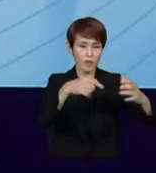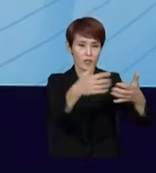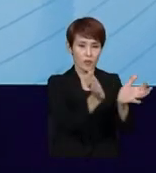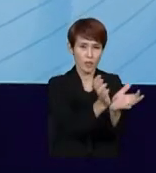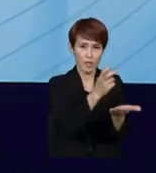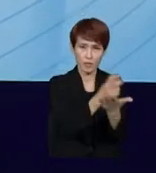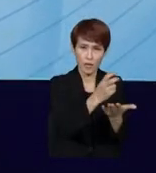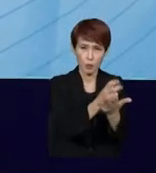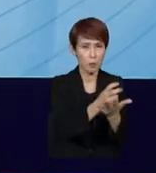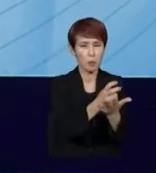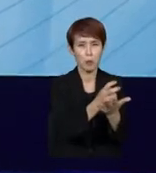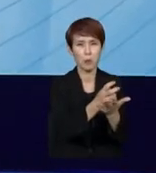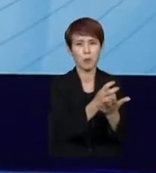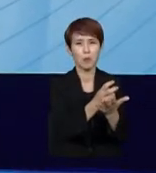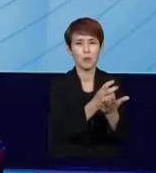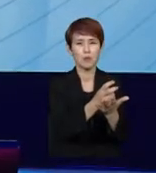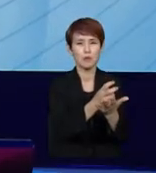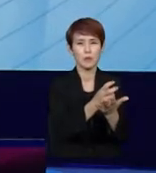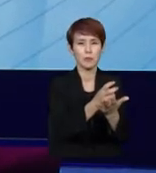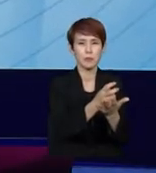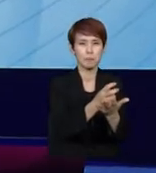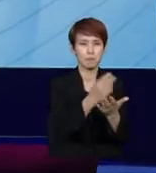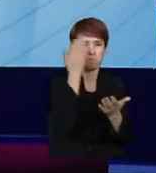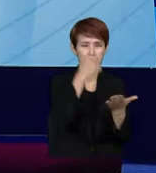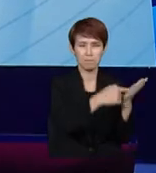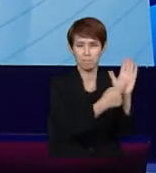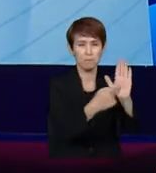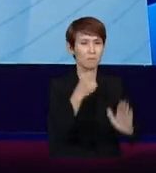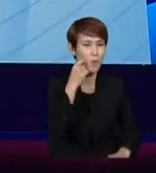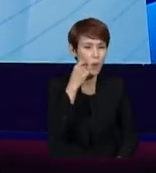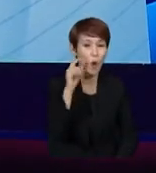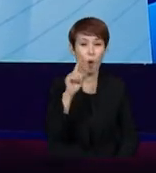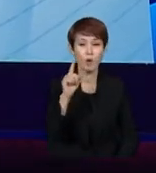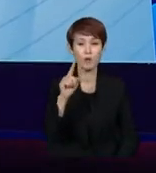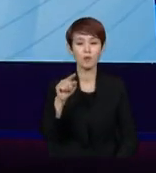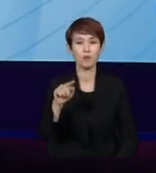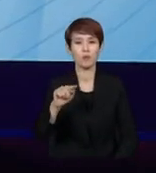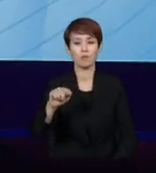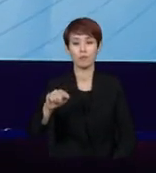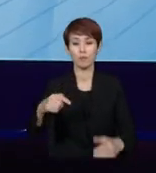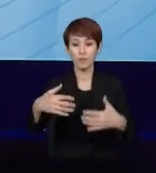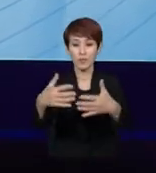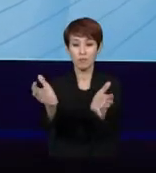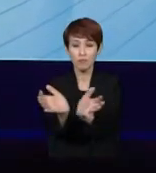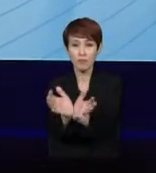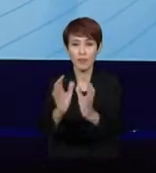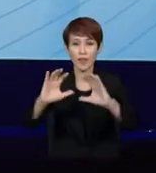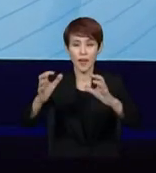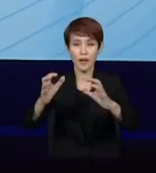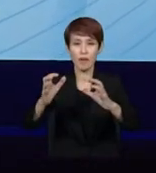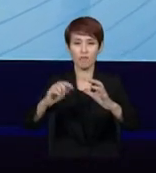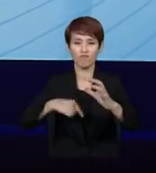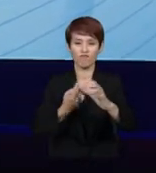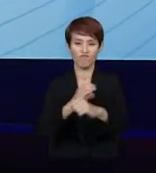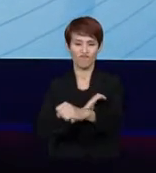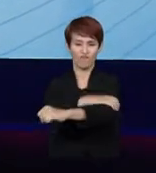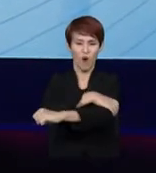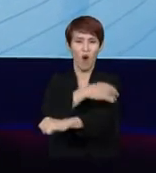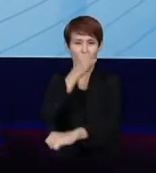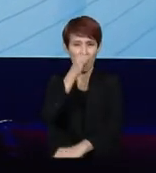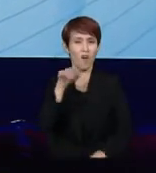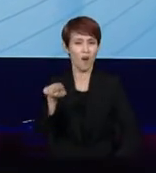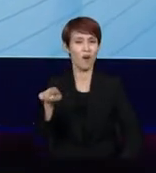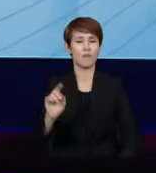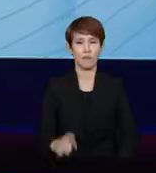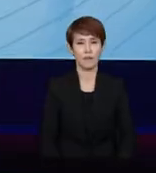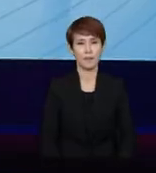not an accident, ladies and gentlemen. It's not an accident, I would hold, that if you look at all the kind of usually right-wing,